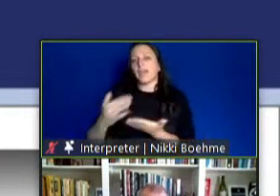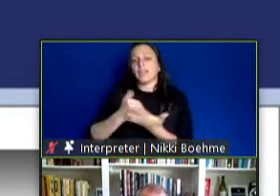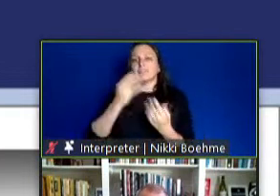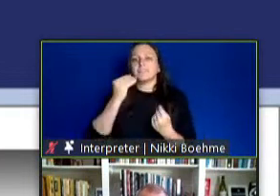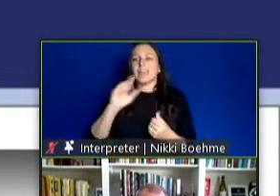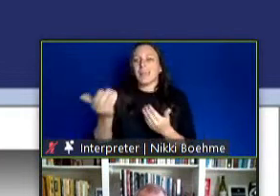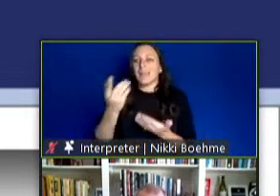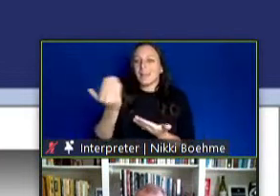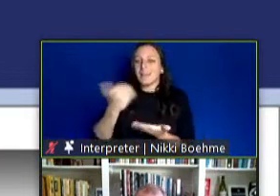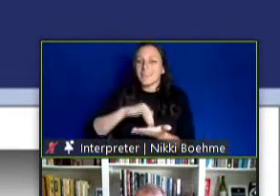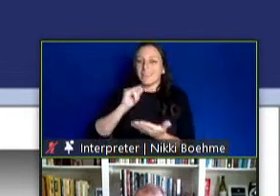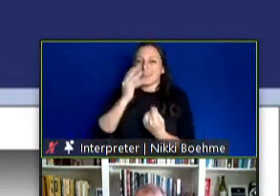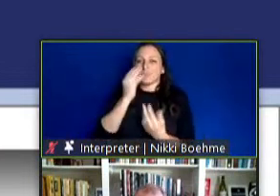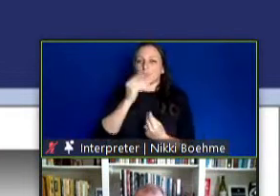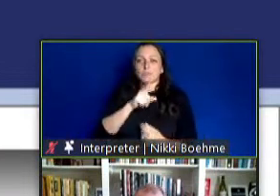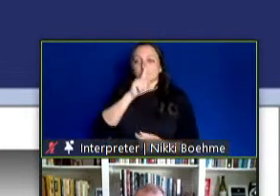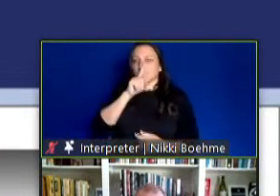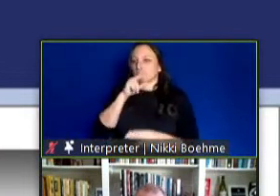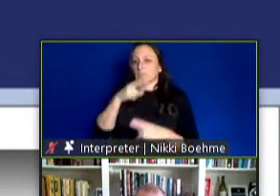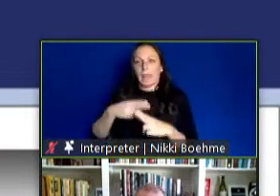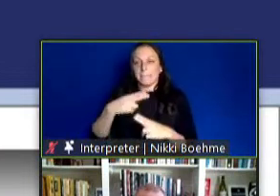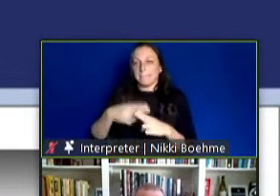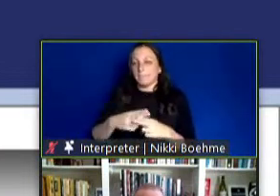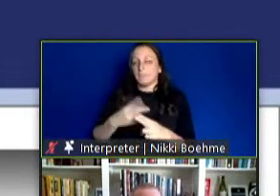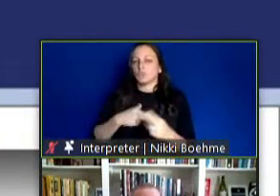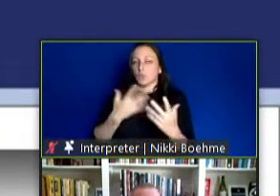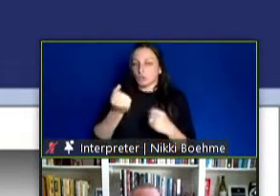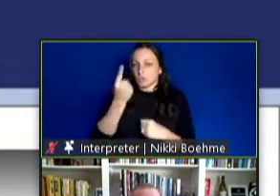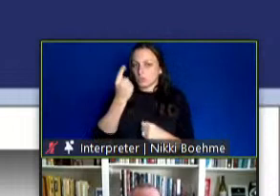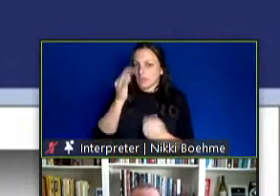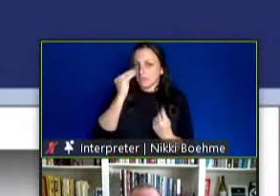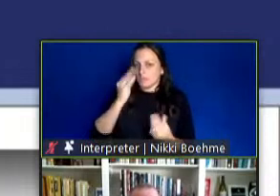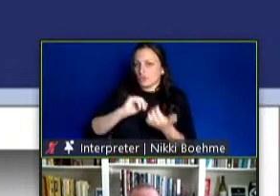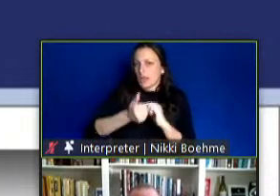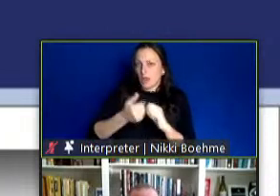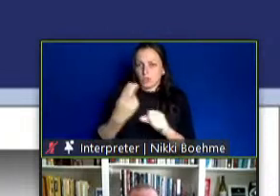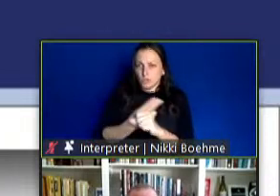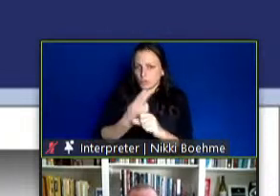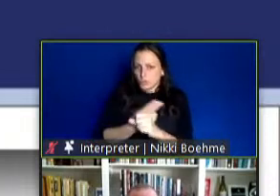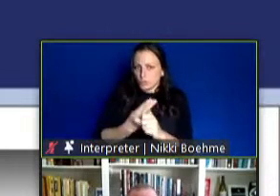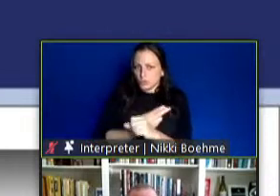anonymously enables us to understand how this functionality is being used.